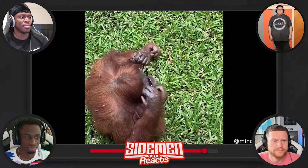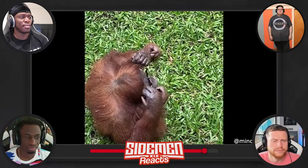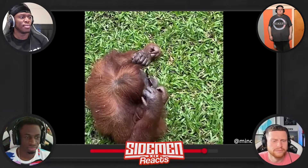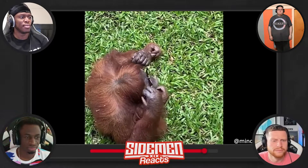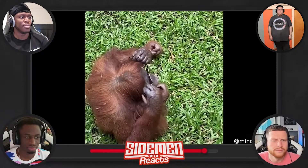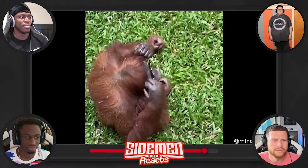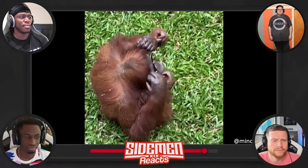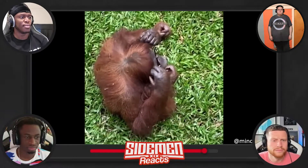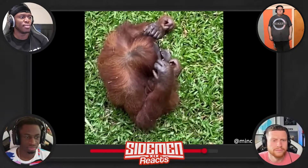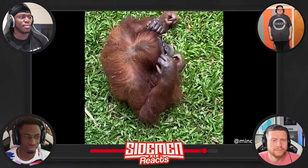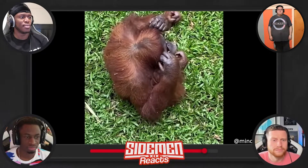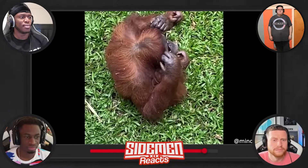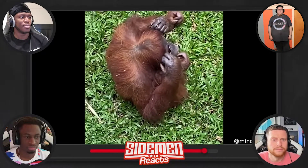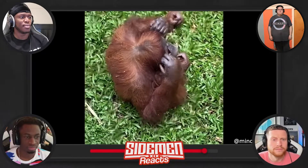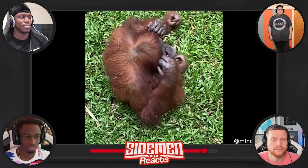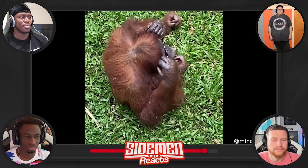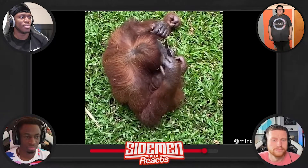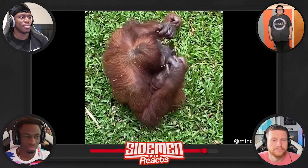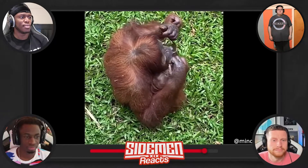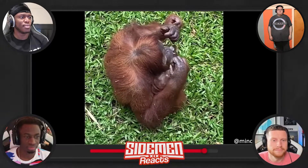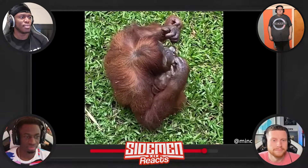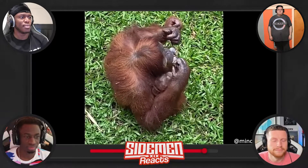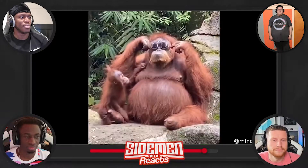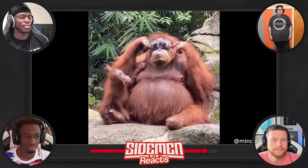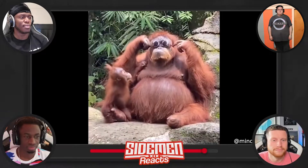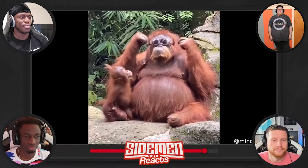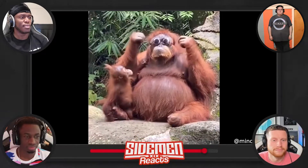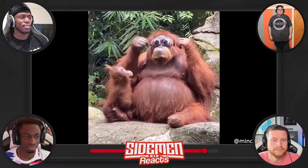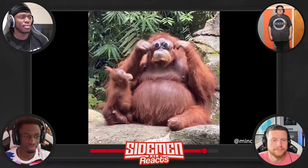an orangutan enclosure and captured this amazing video.